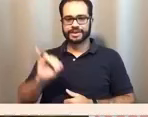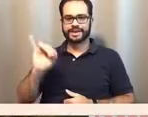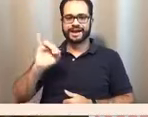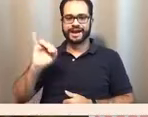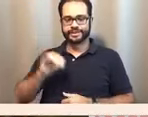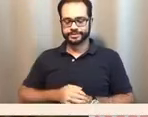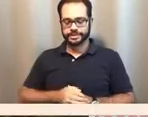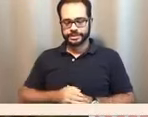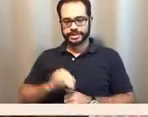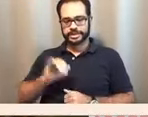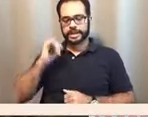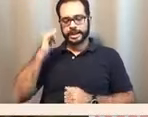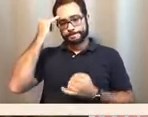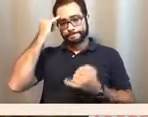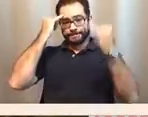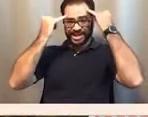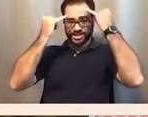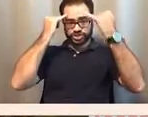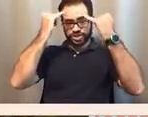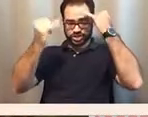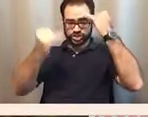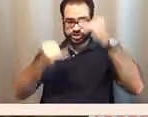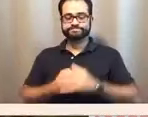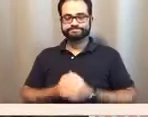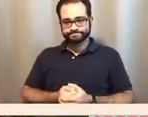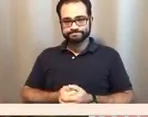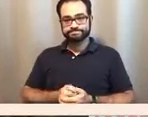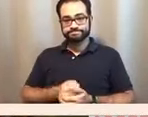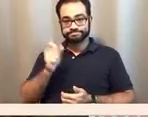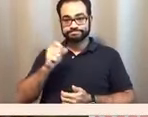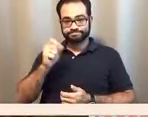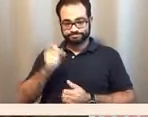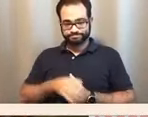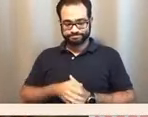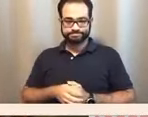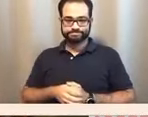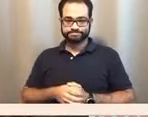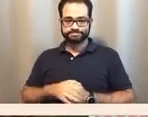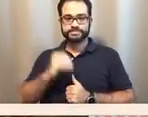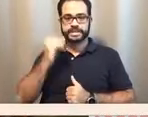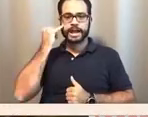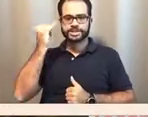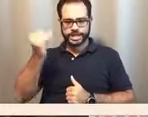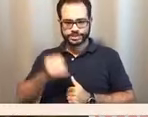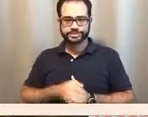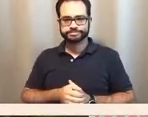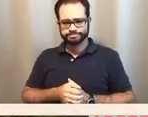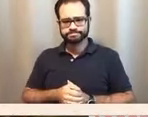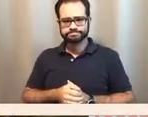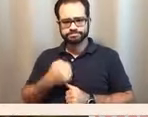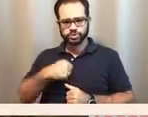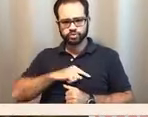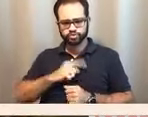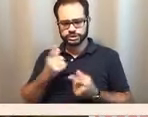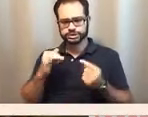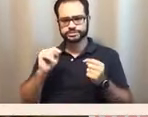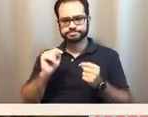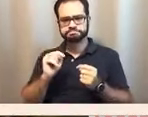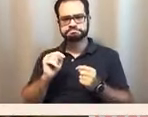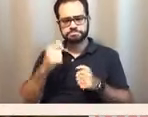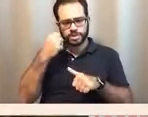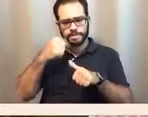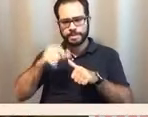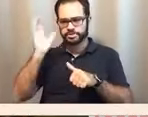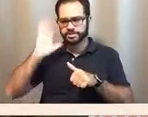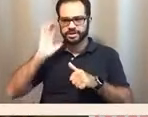imagination. Yeah, imagination. We did it. Remember when we were dating? You know how the old people